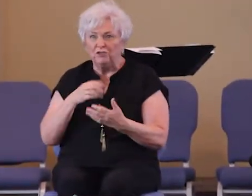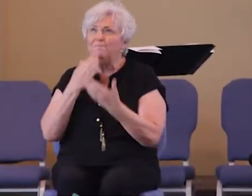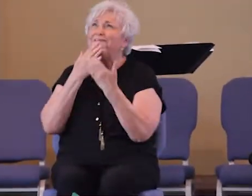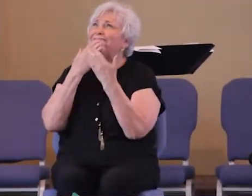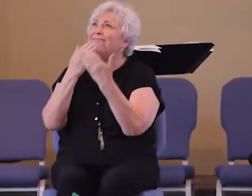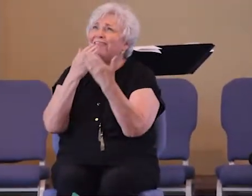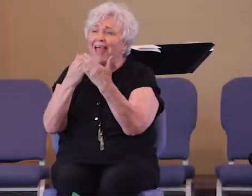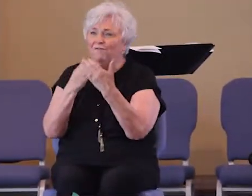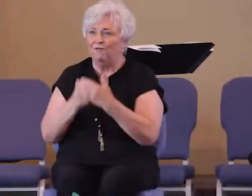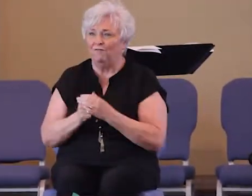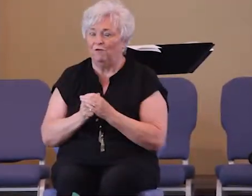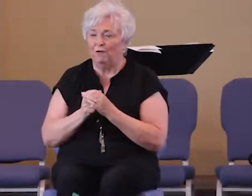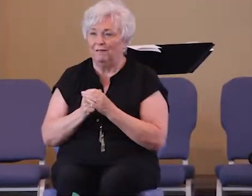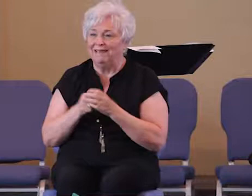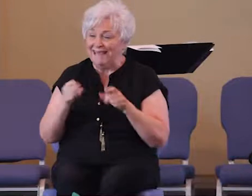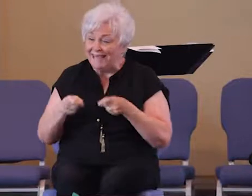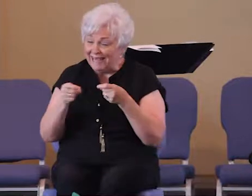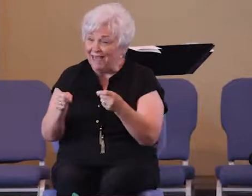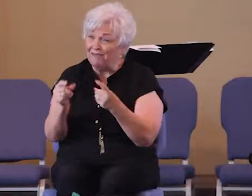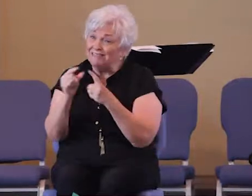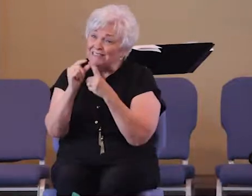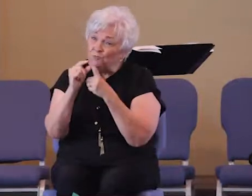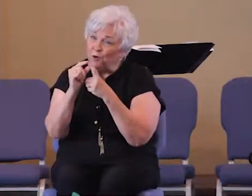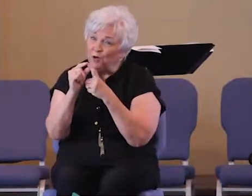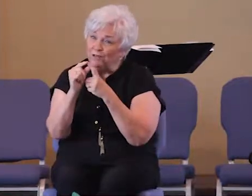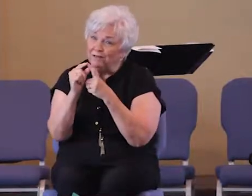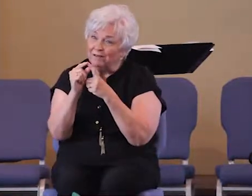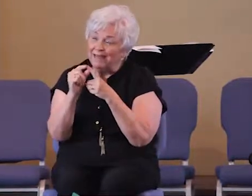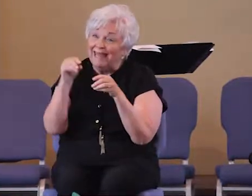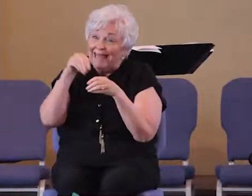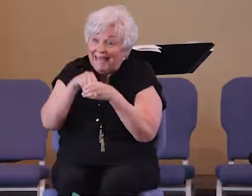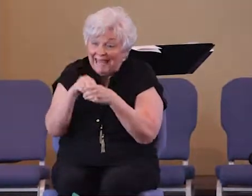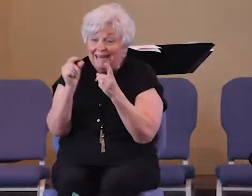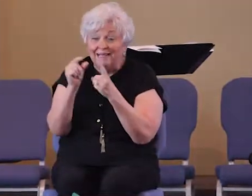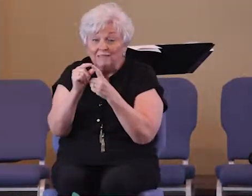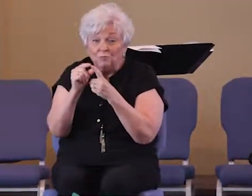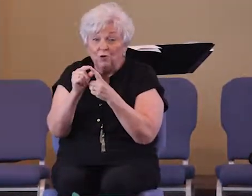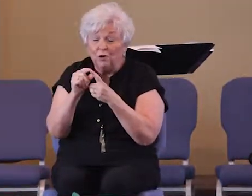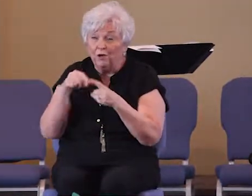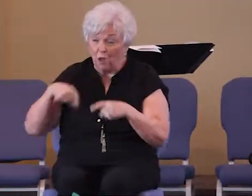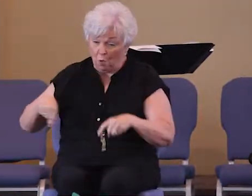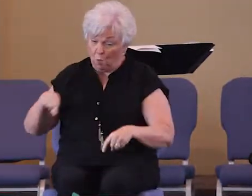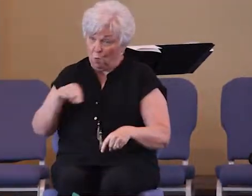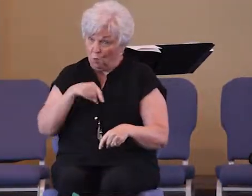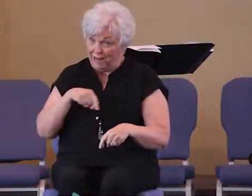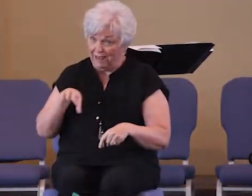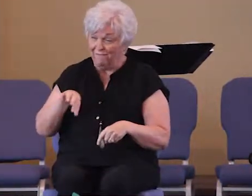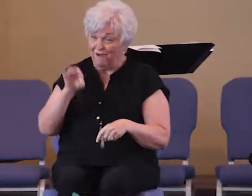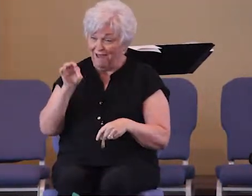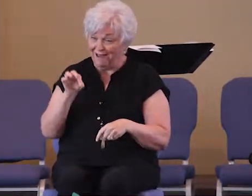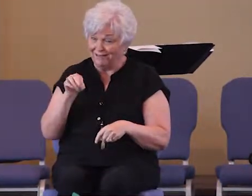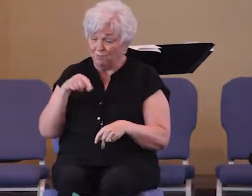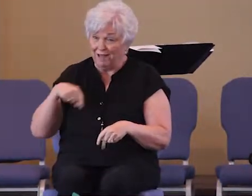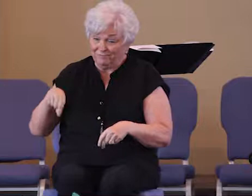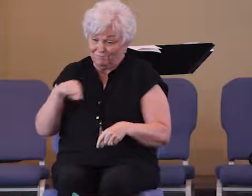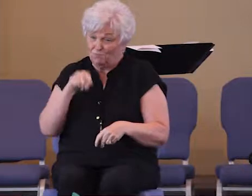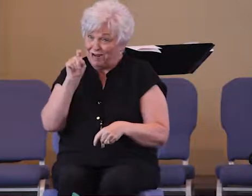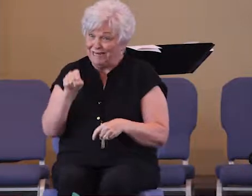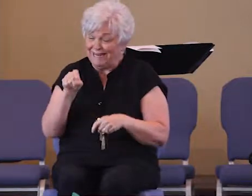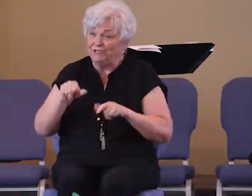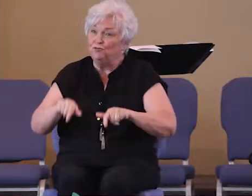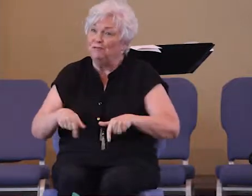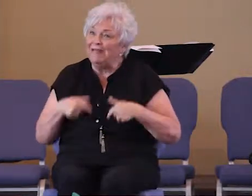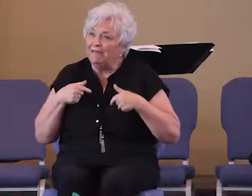He gave us His Word. And in His Word, we find what we need to live the Christian